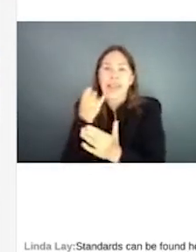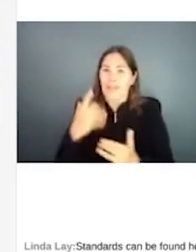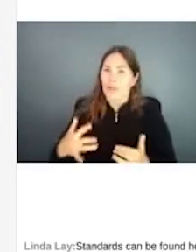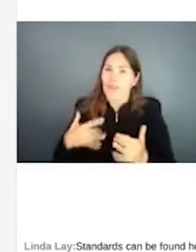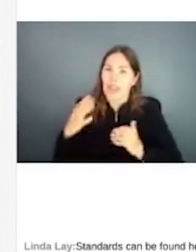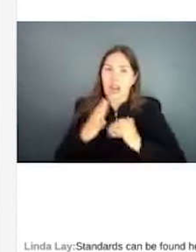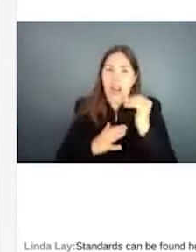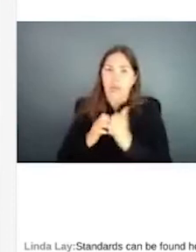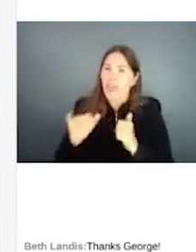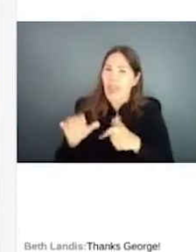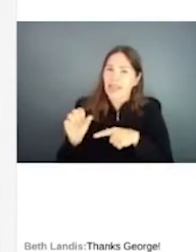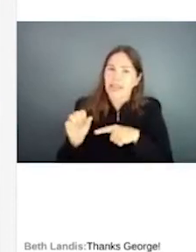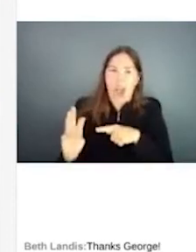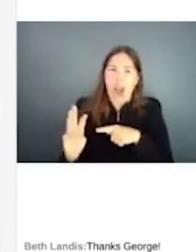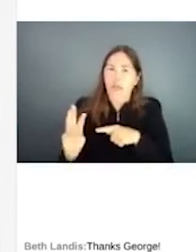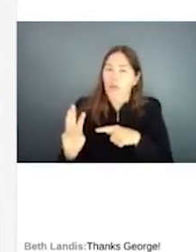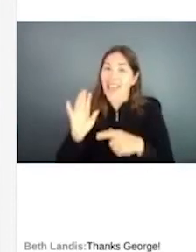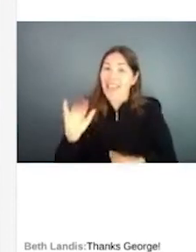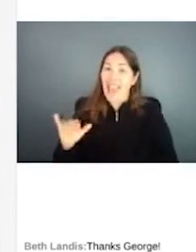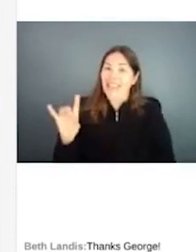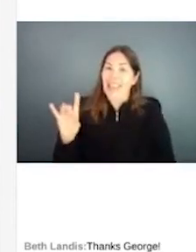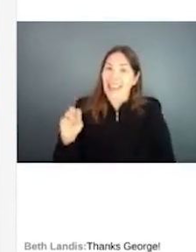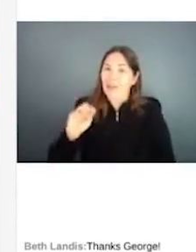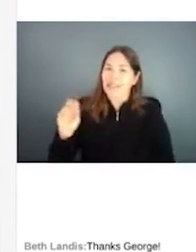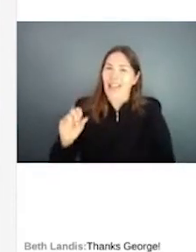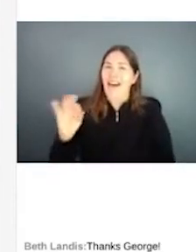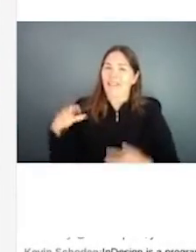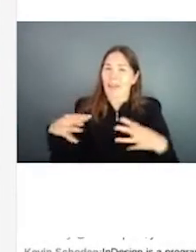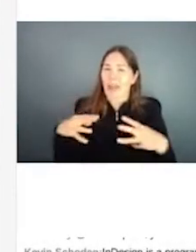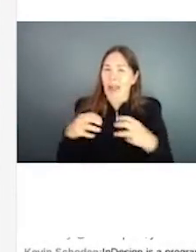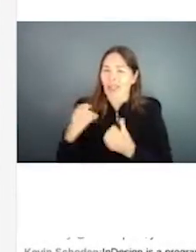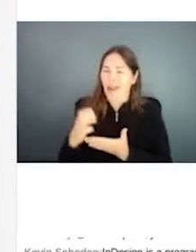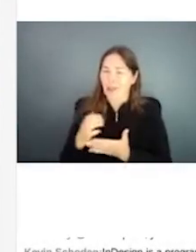with the software, that's 80% of the battle with these courses.